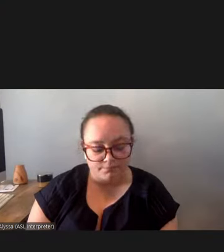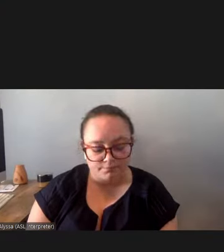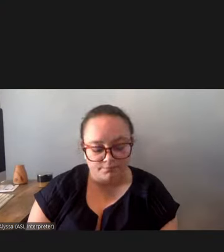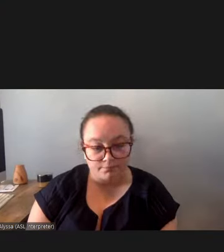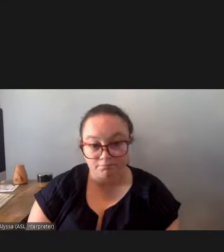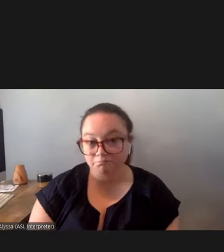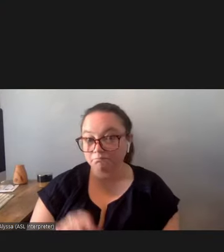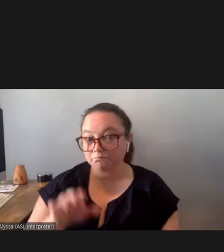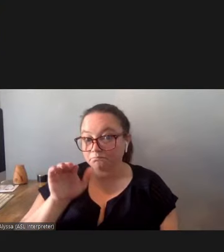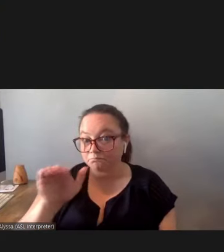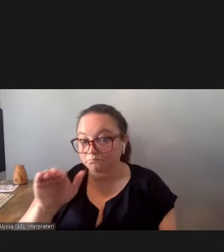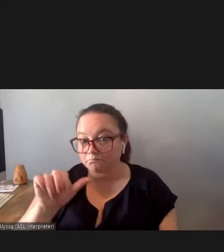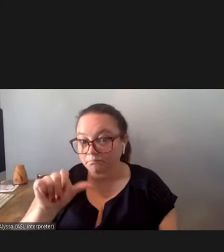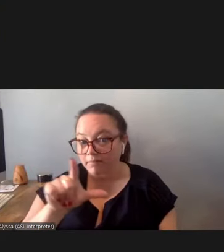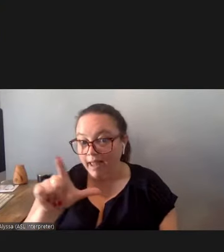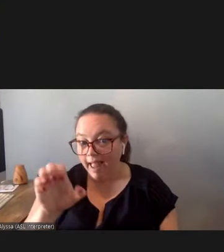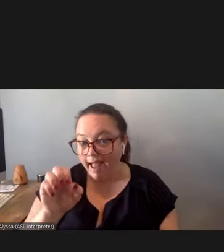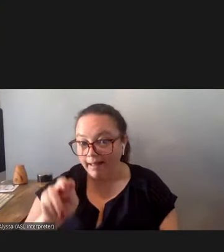Alan Blaisdean.